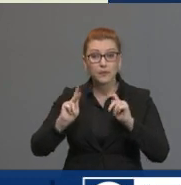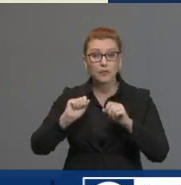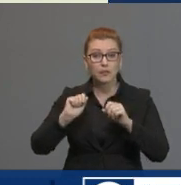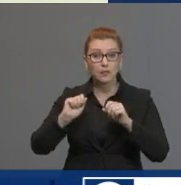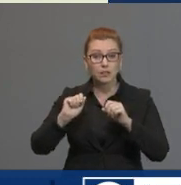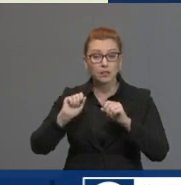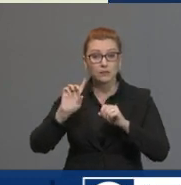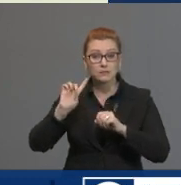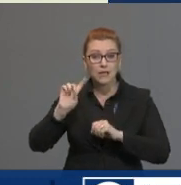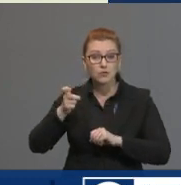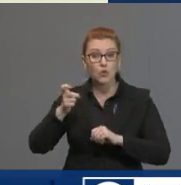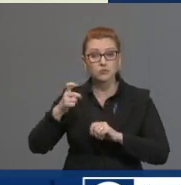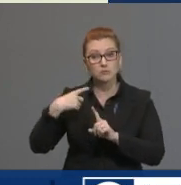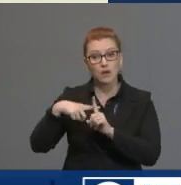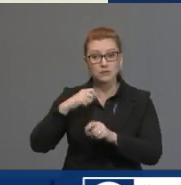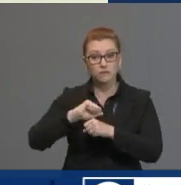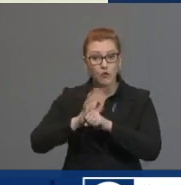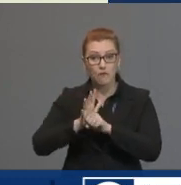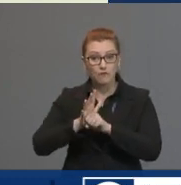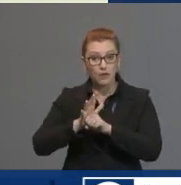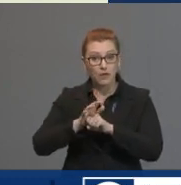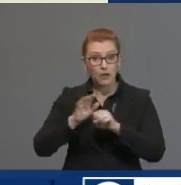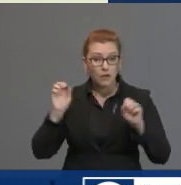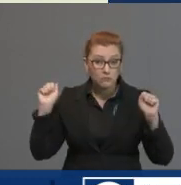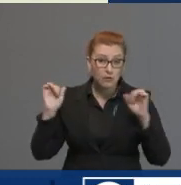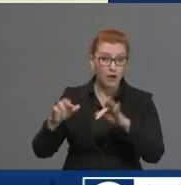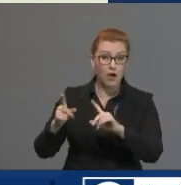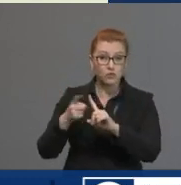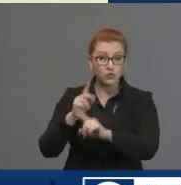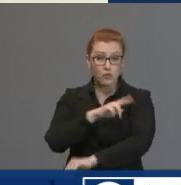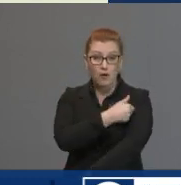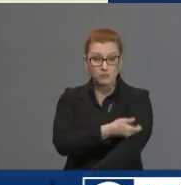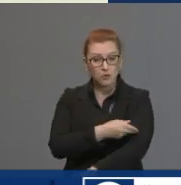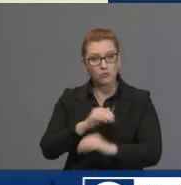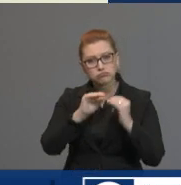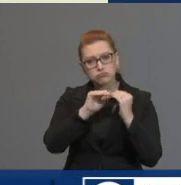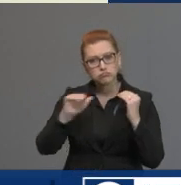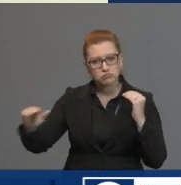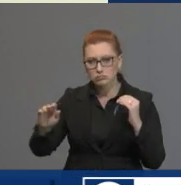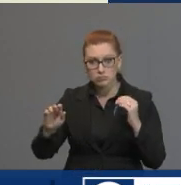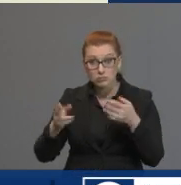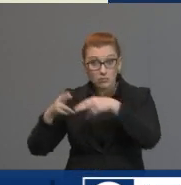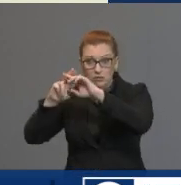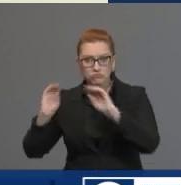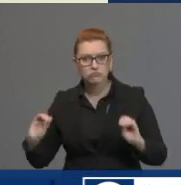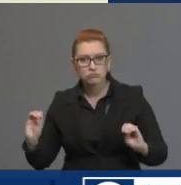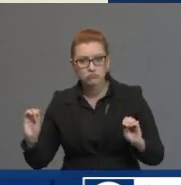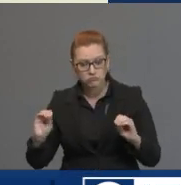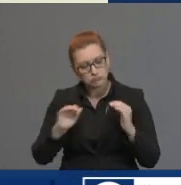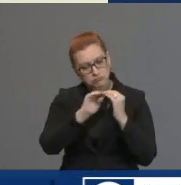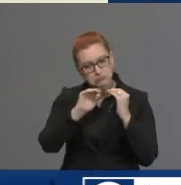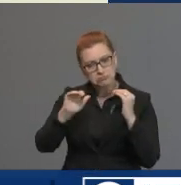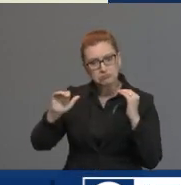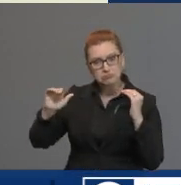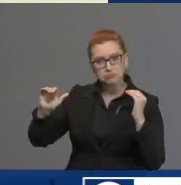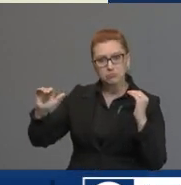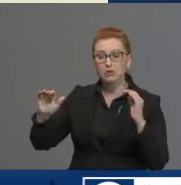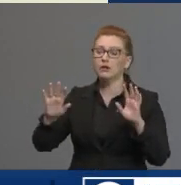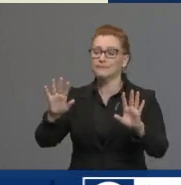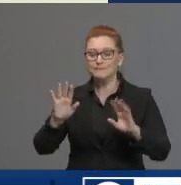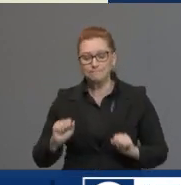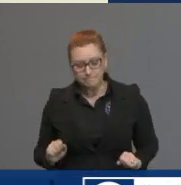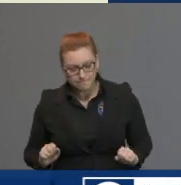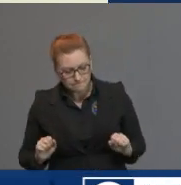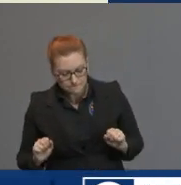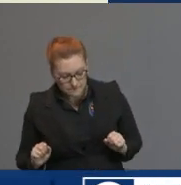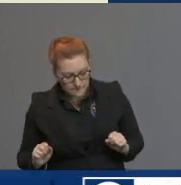hospitalizations. So that's not what the state's data is reflecting. And listen,